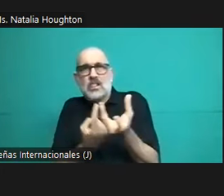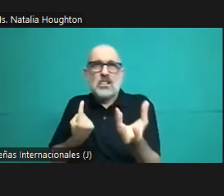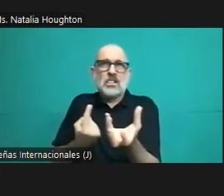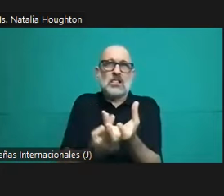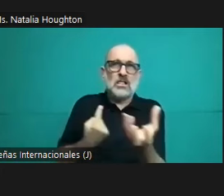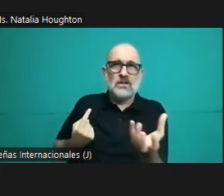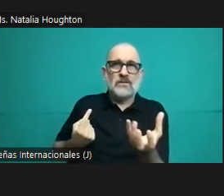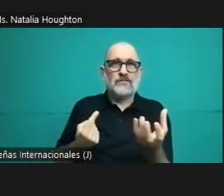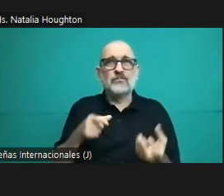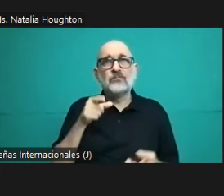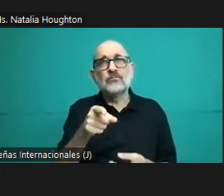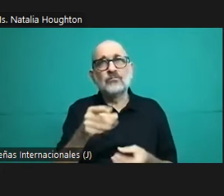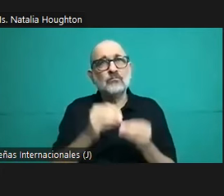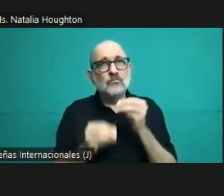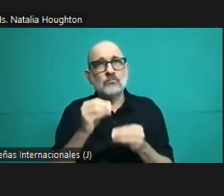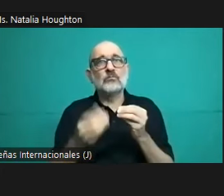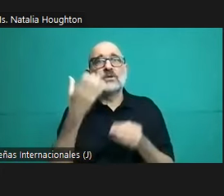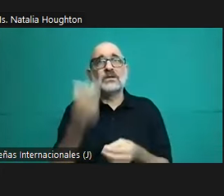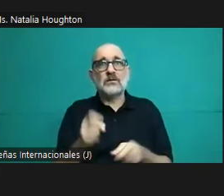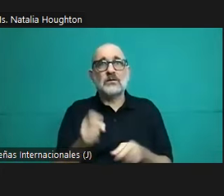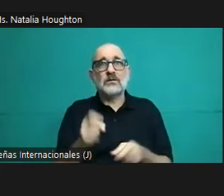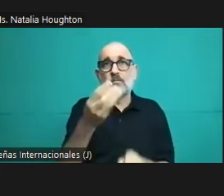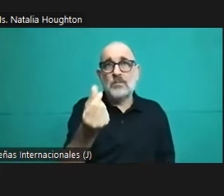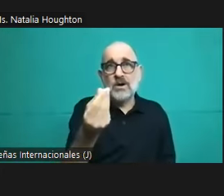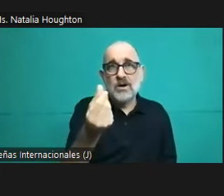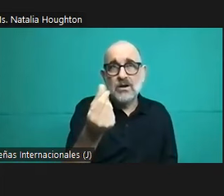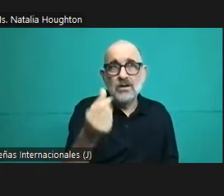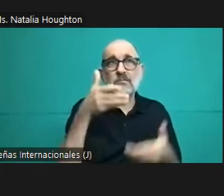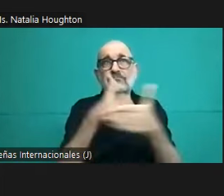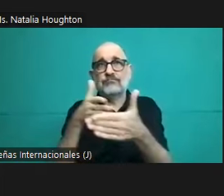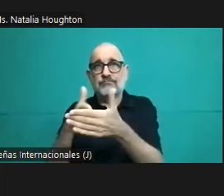geographical barriers. But when we